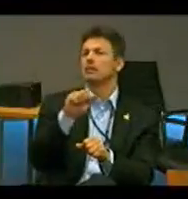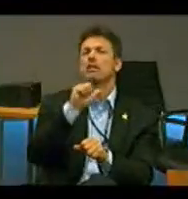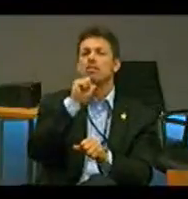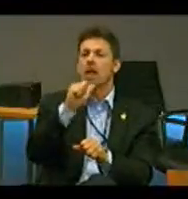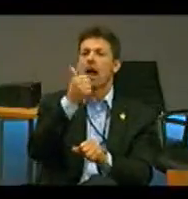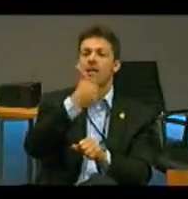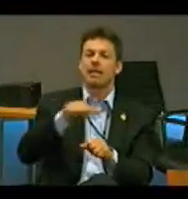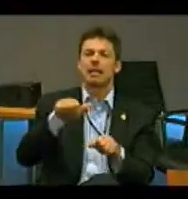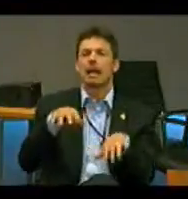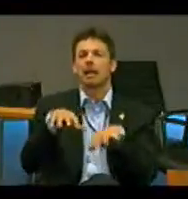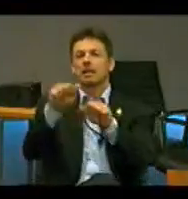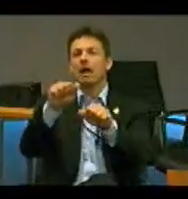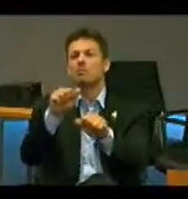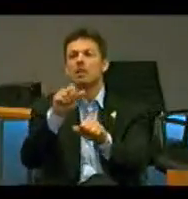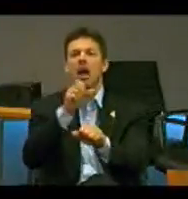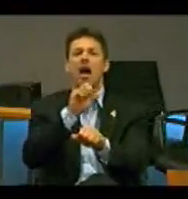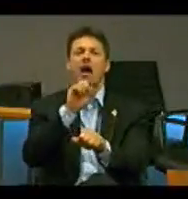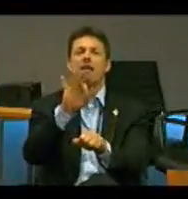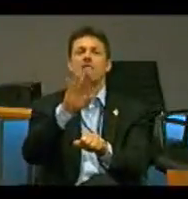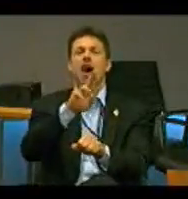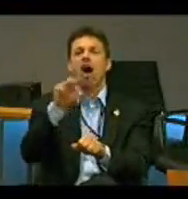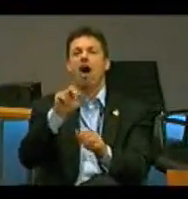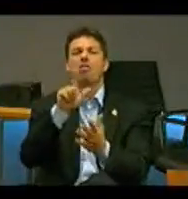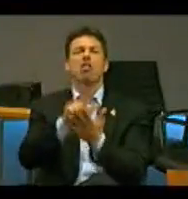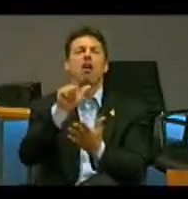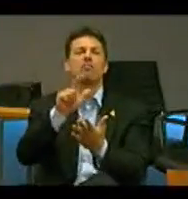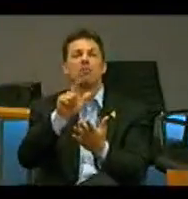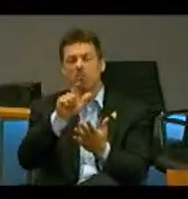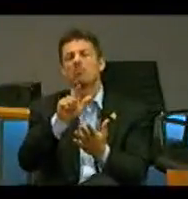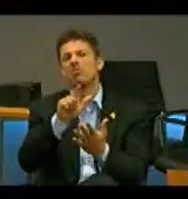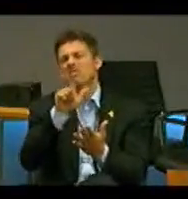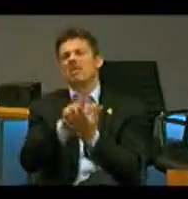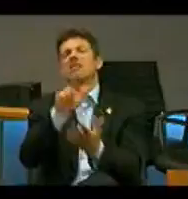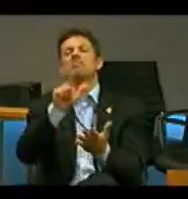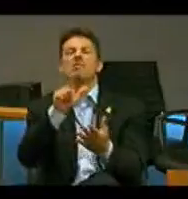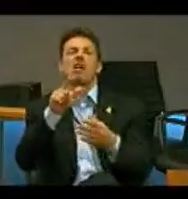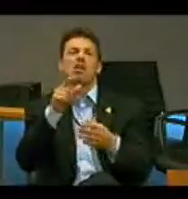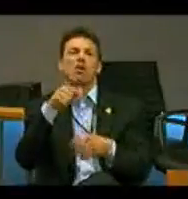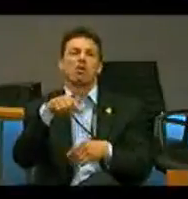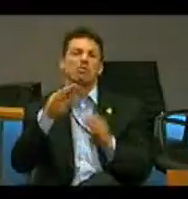any adoption of unlawful quota systems in the imposition of discipline?